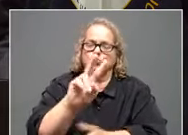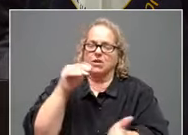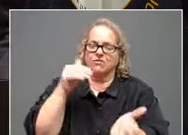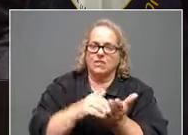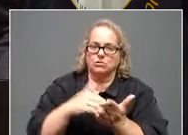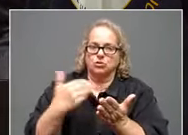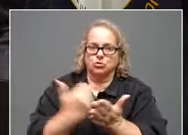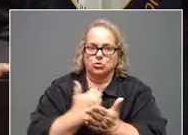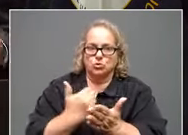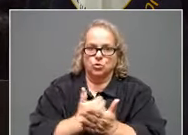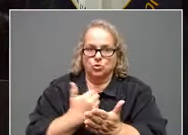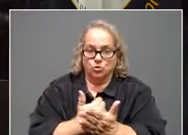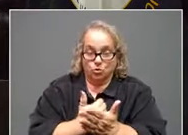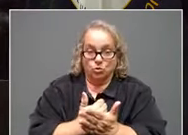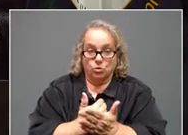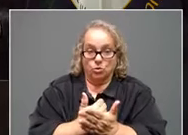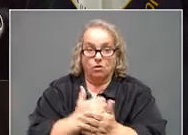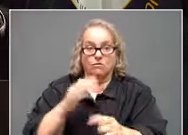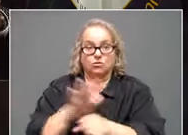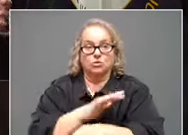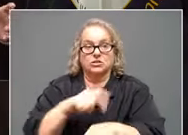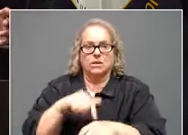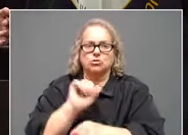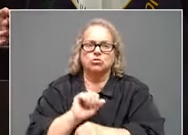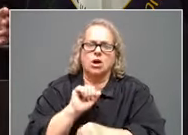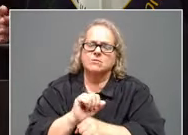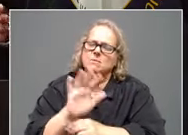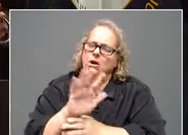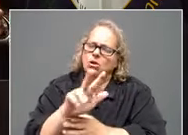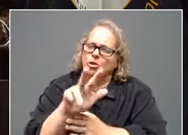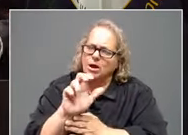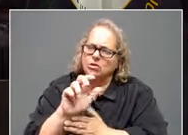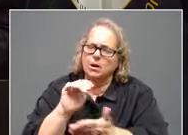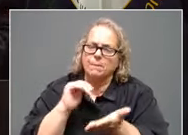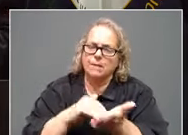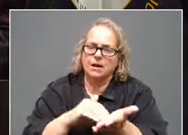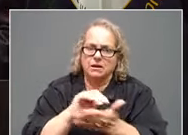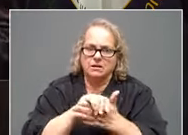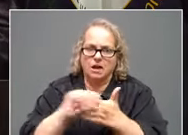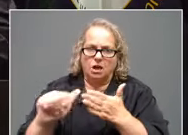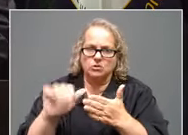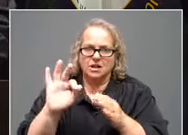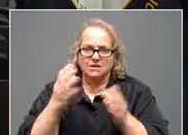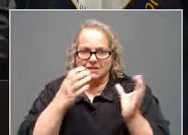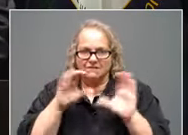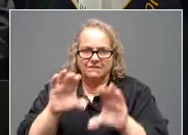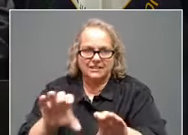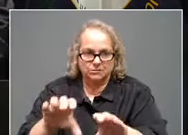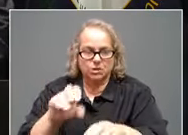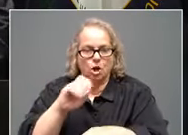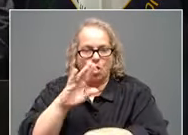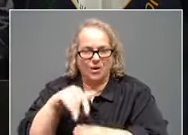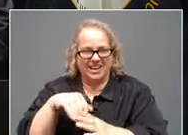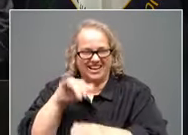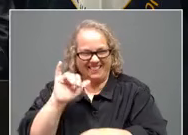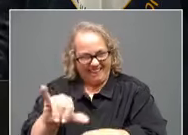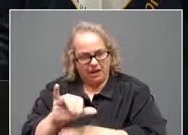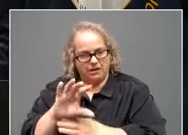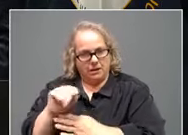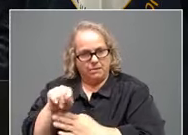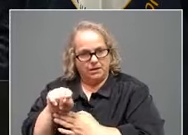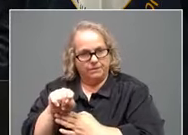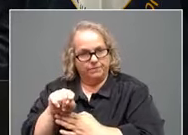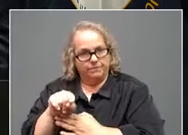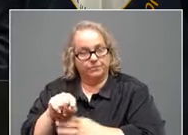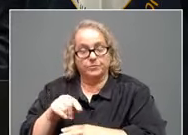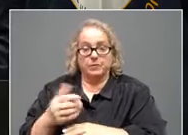full-time jobs, and it's about $300 million of investment just in that industry. Past 15